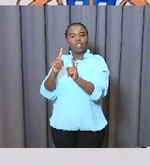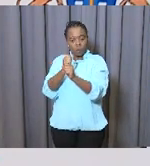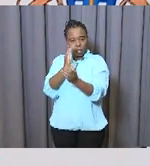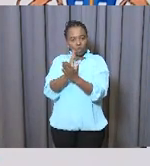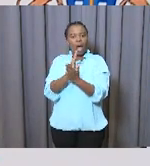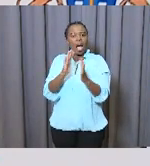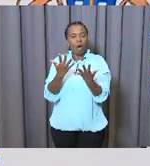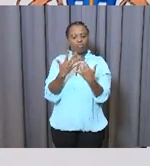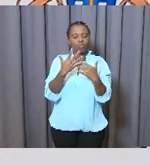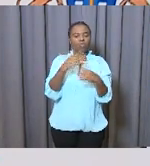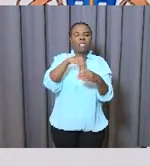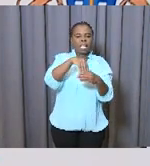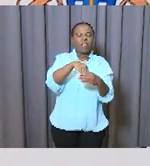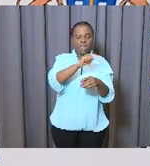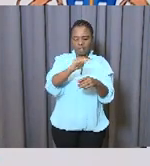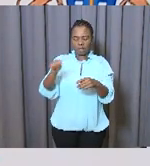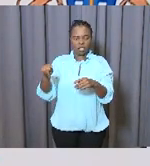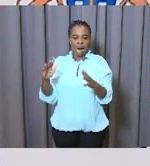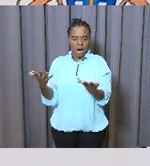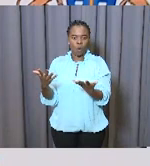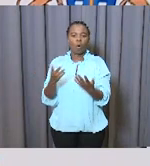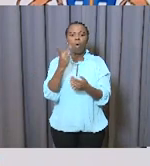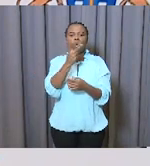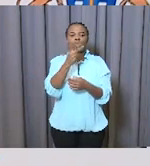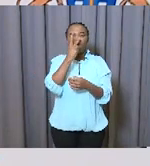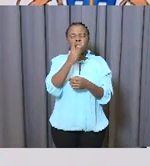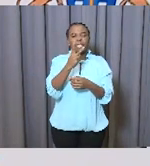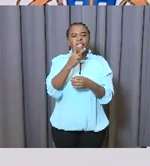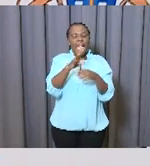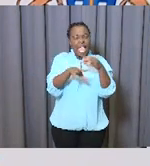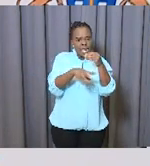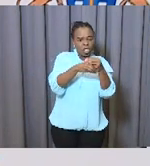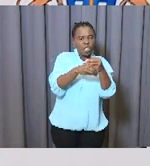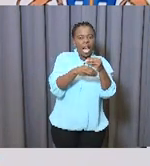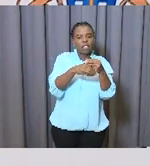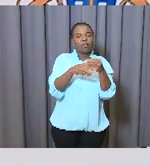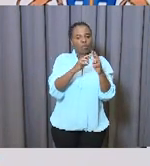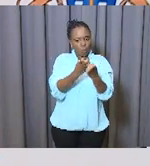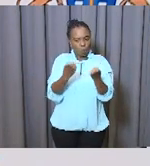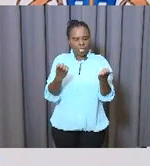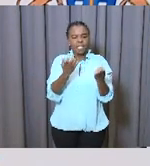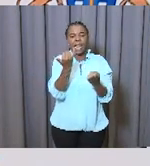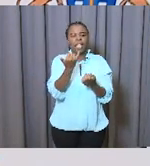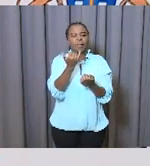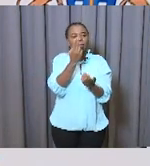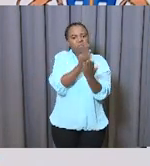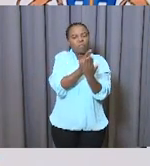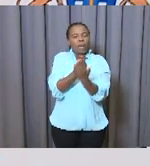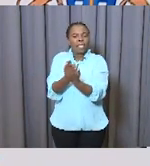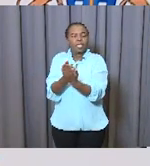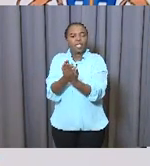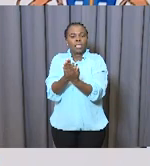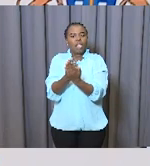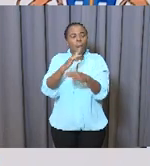interventions, but to also look at where do we need additional infrastructure. So when we talk about bed capacity, additional